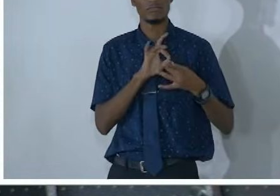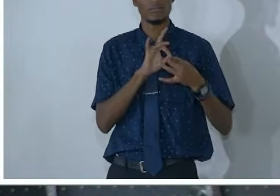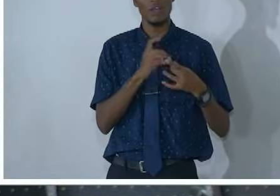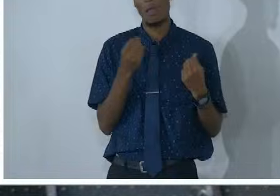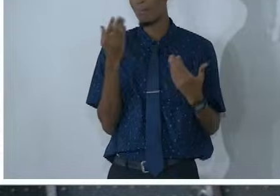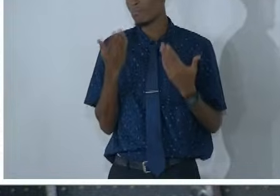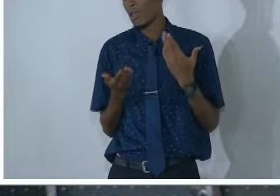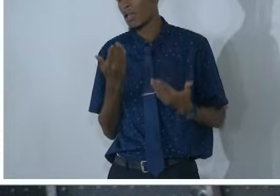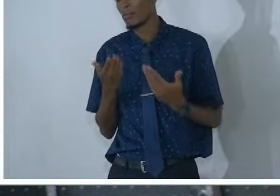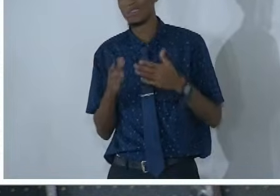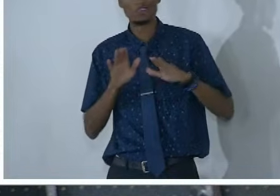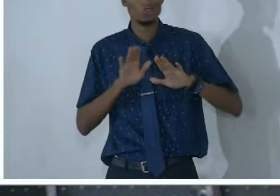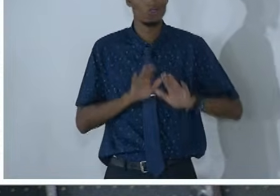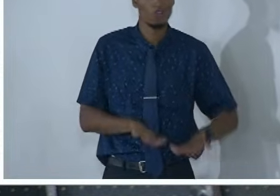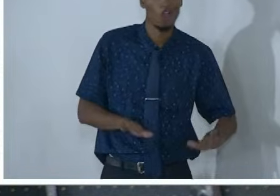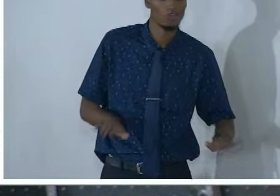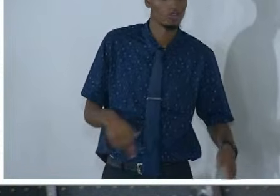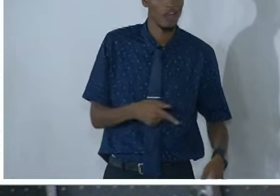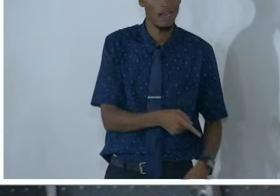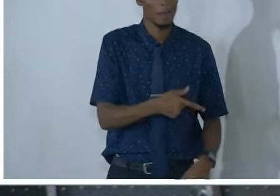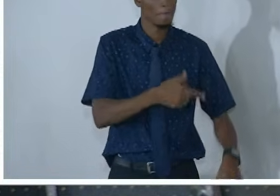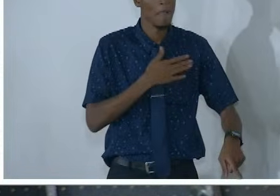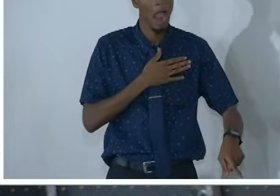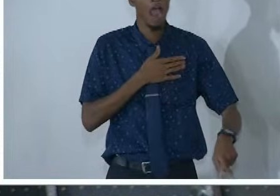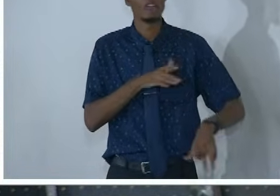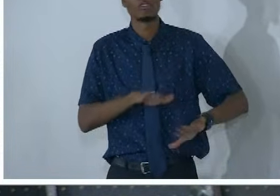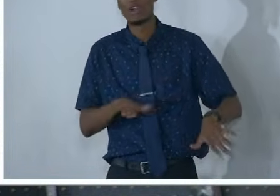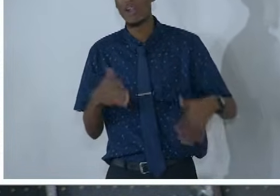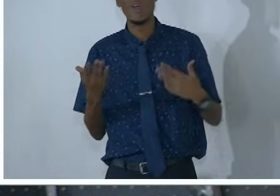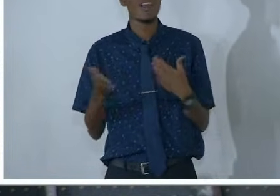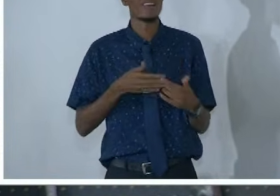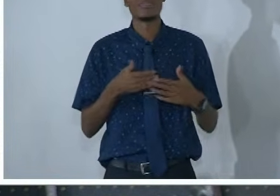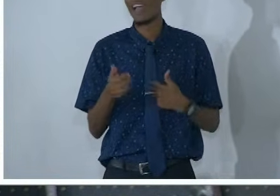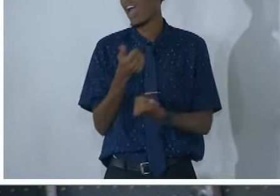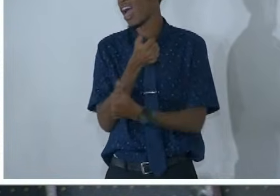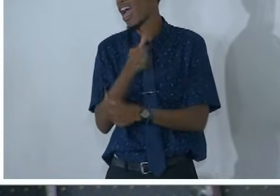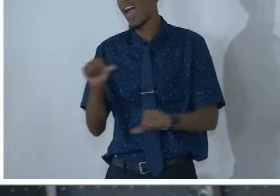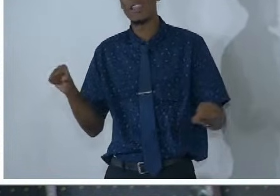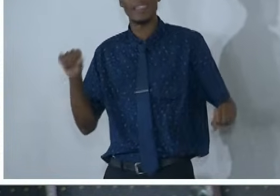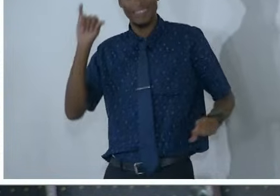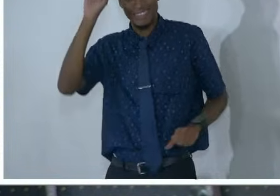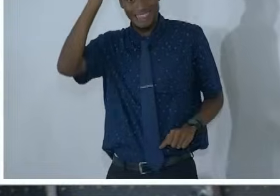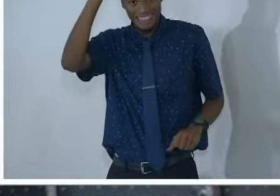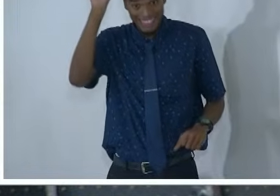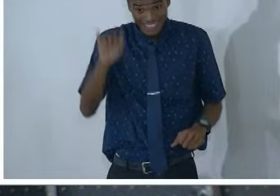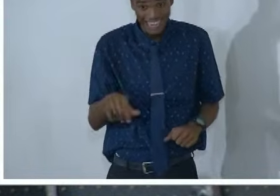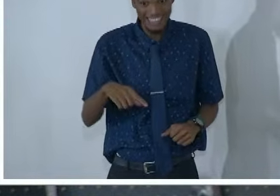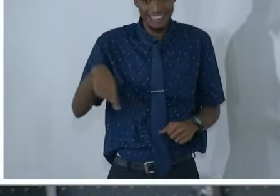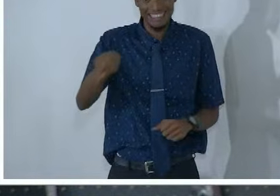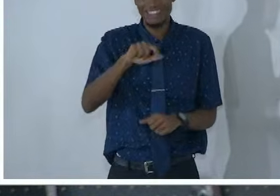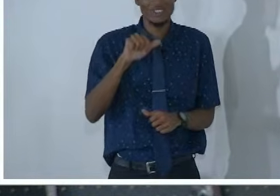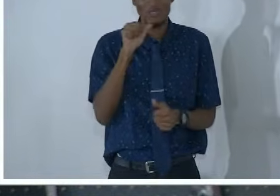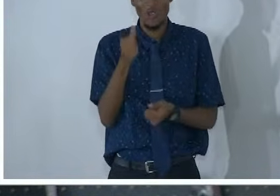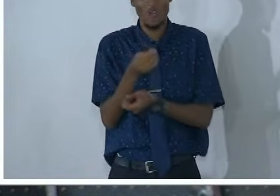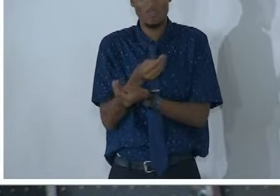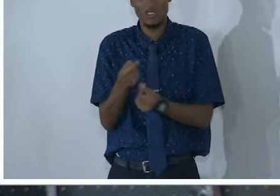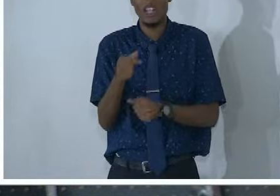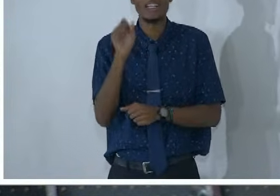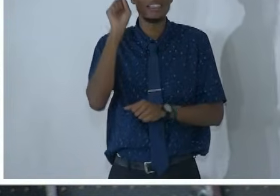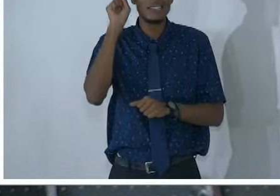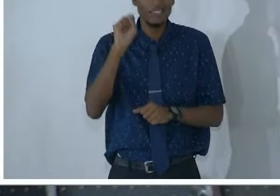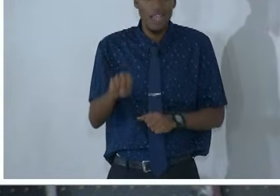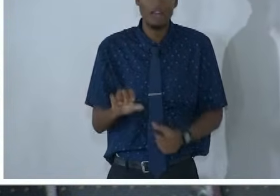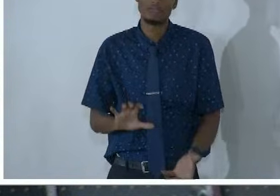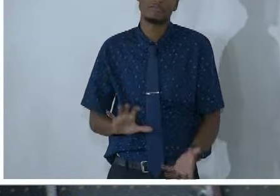generally, children, or otherwise, these unresolved disputes do escalate, and